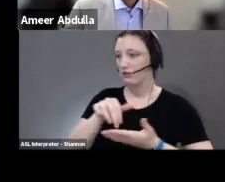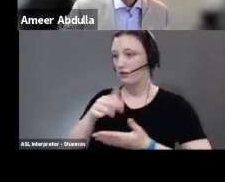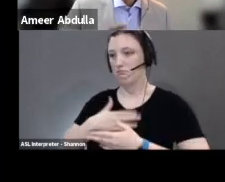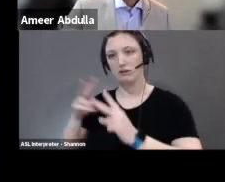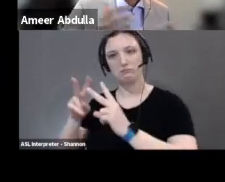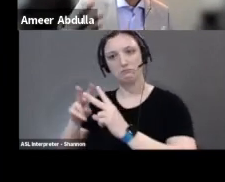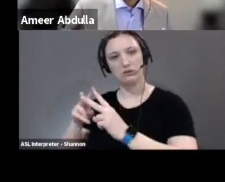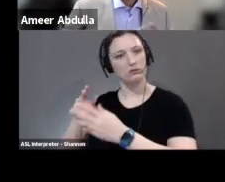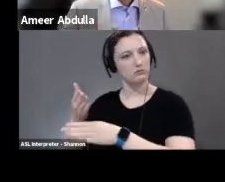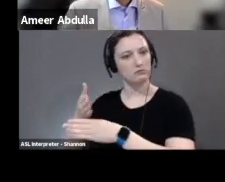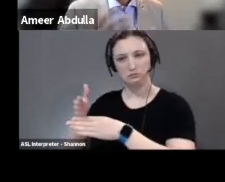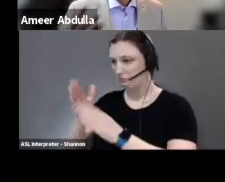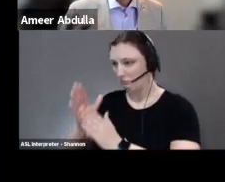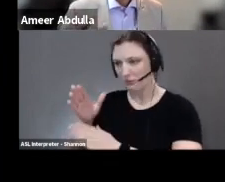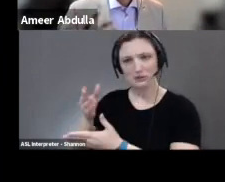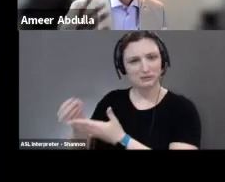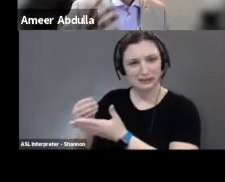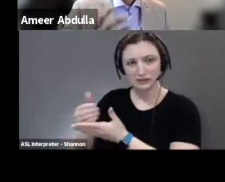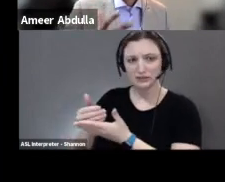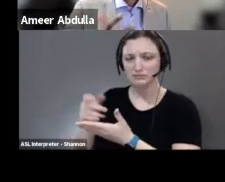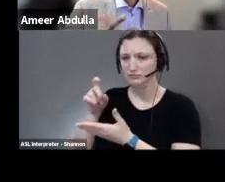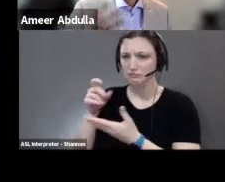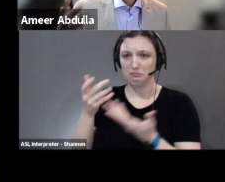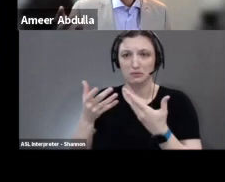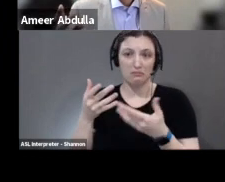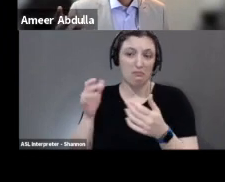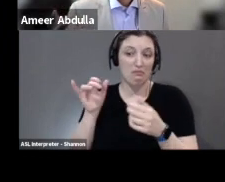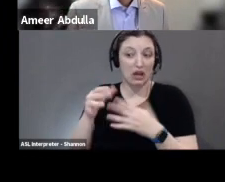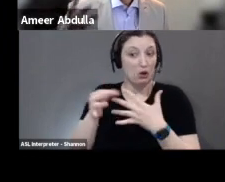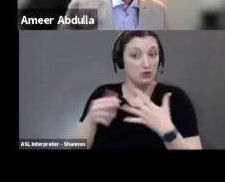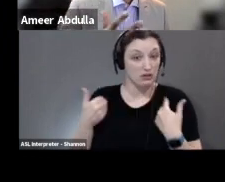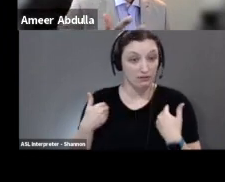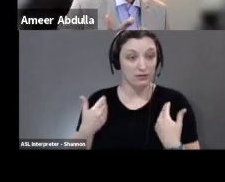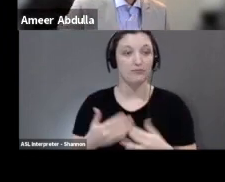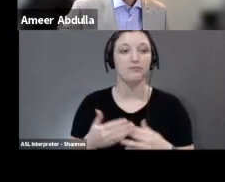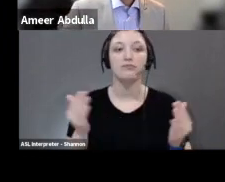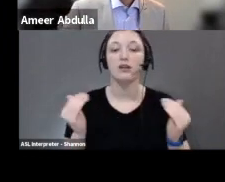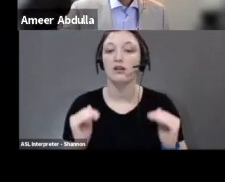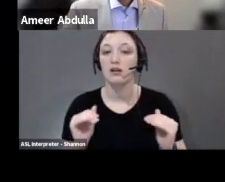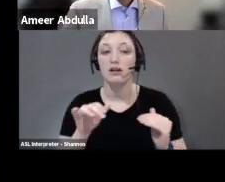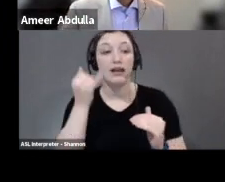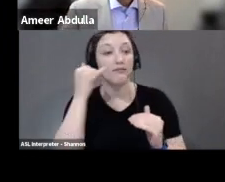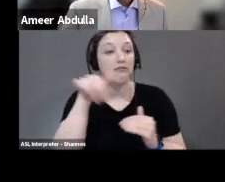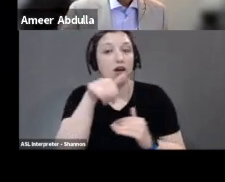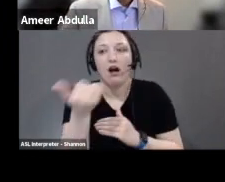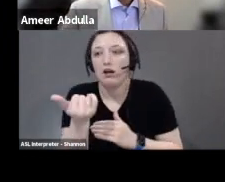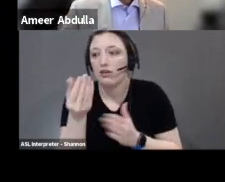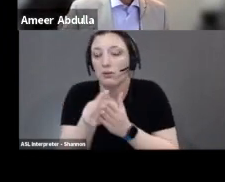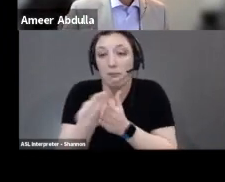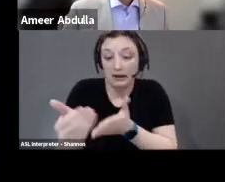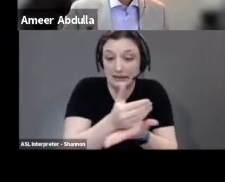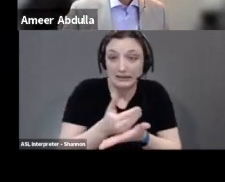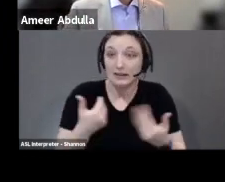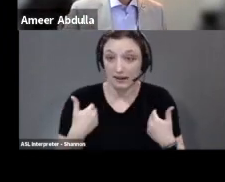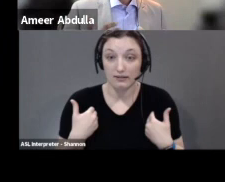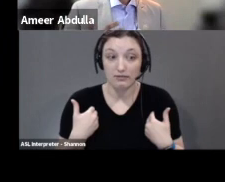income, might influence how much personal compensation you take from the company if you have other sources of income.